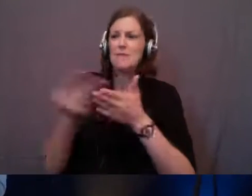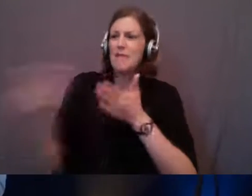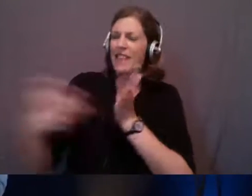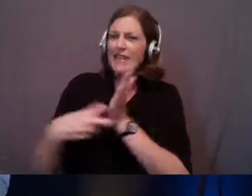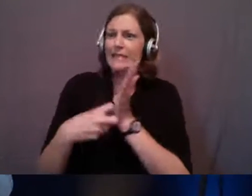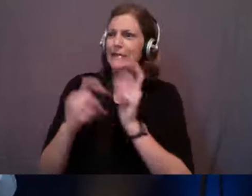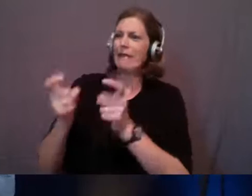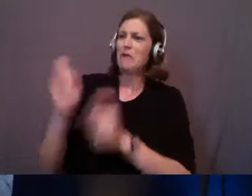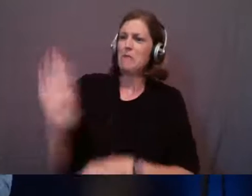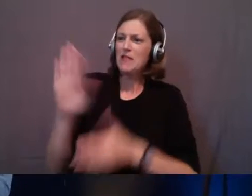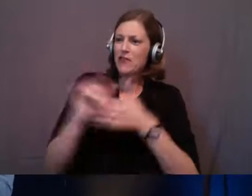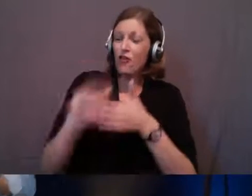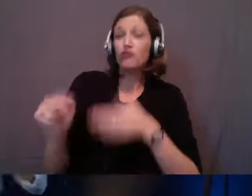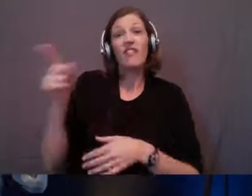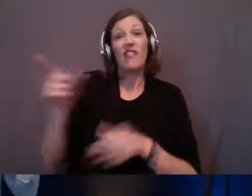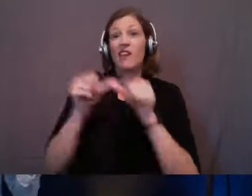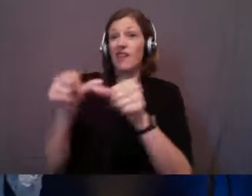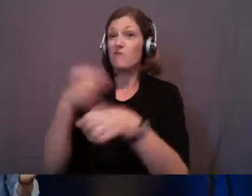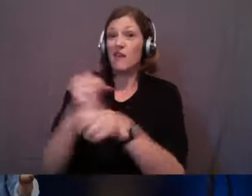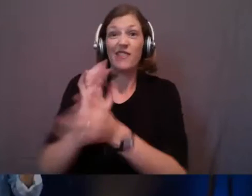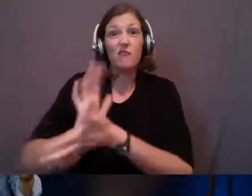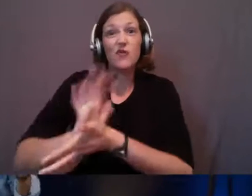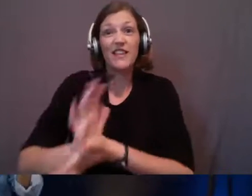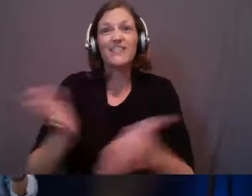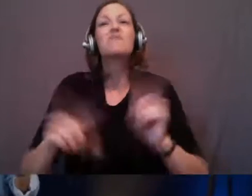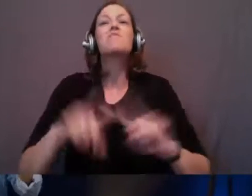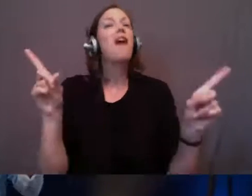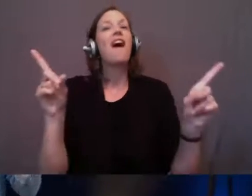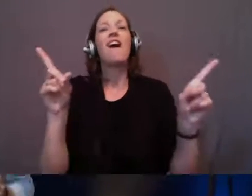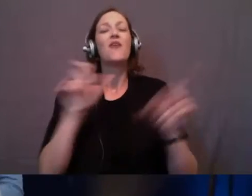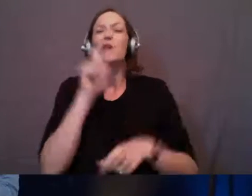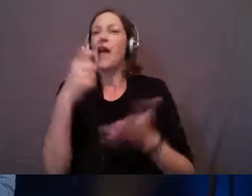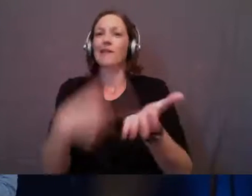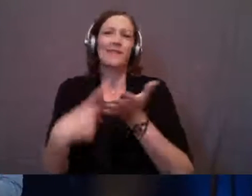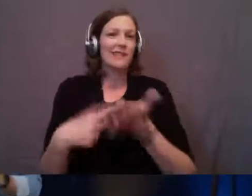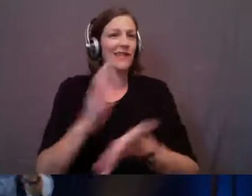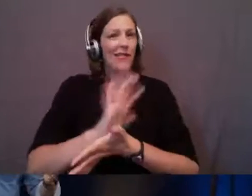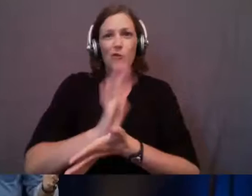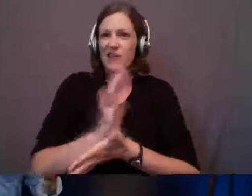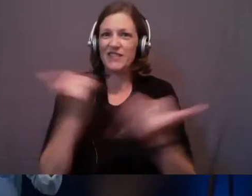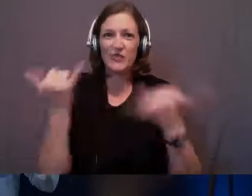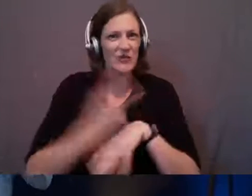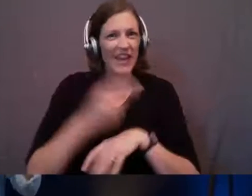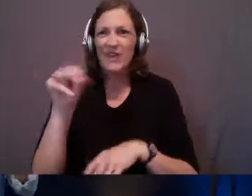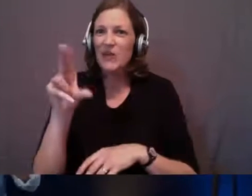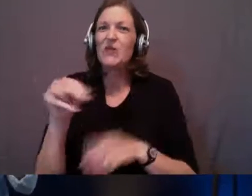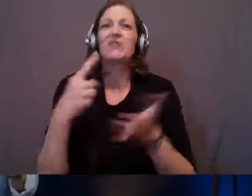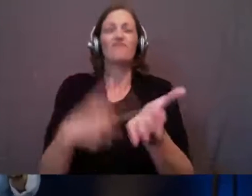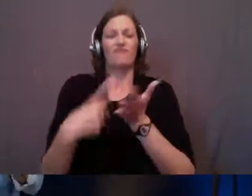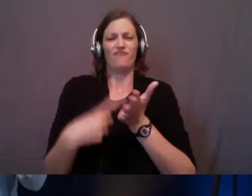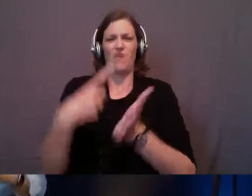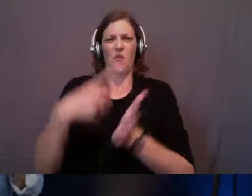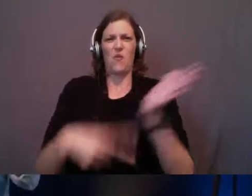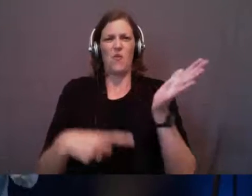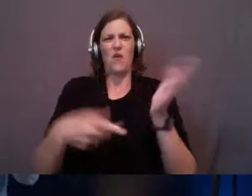billion every time, so they keep making them. But we are not talking about the movie franchise. We are talking about what does God's